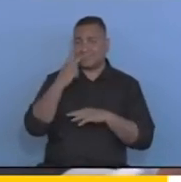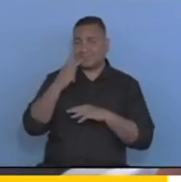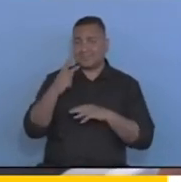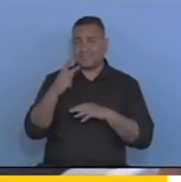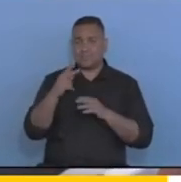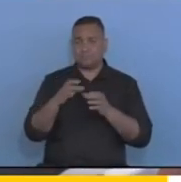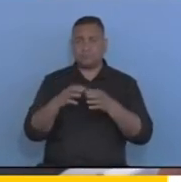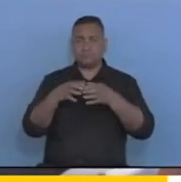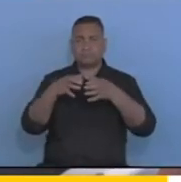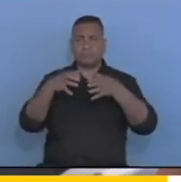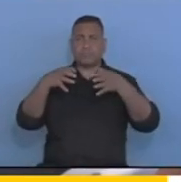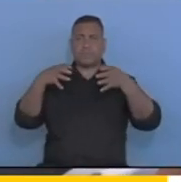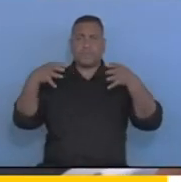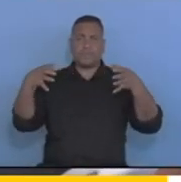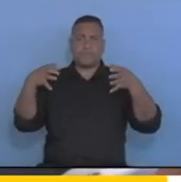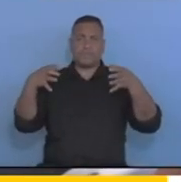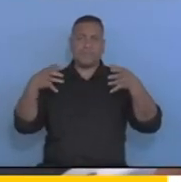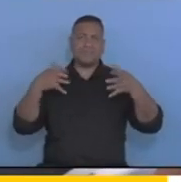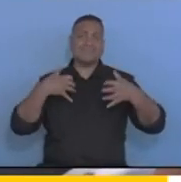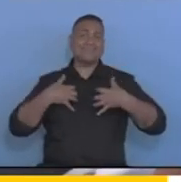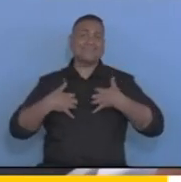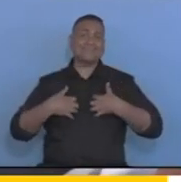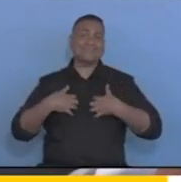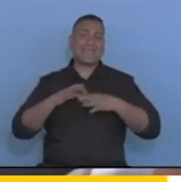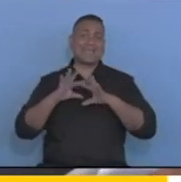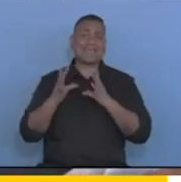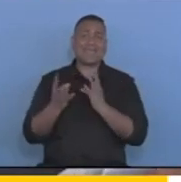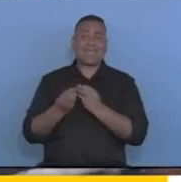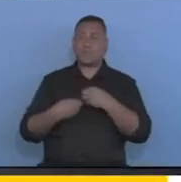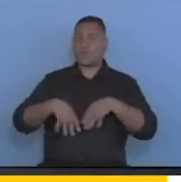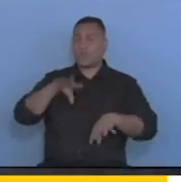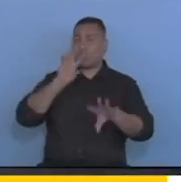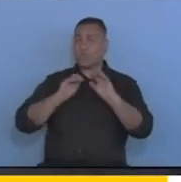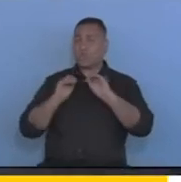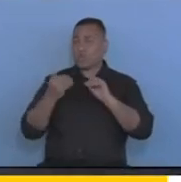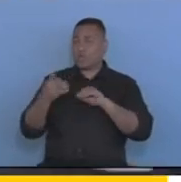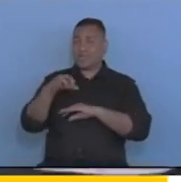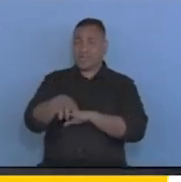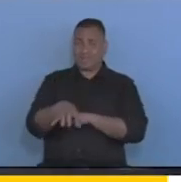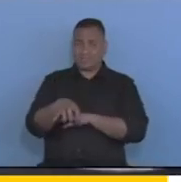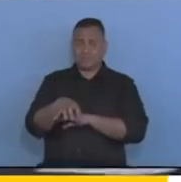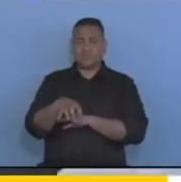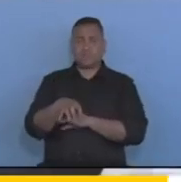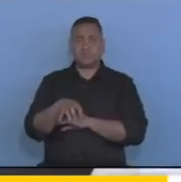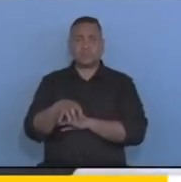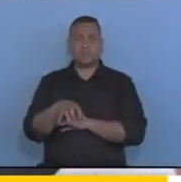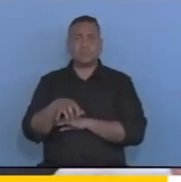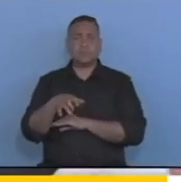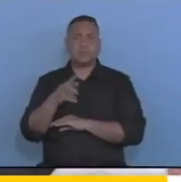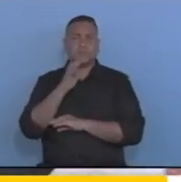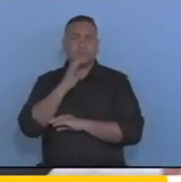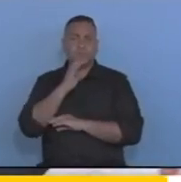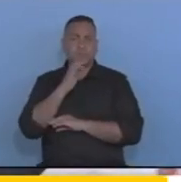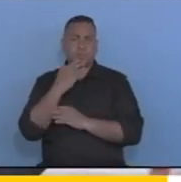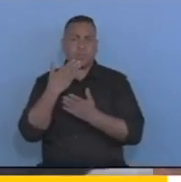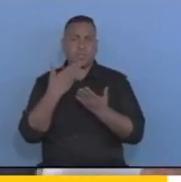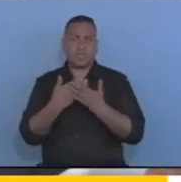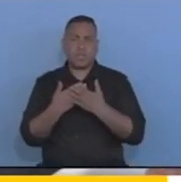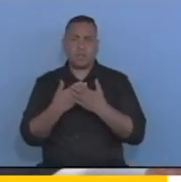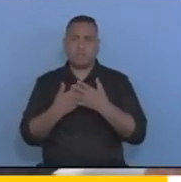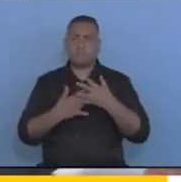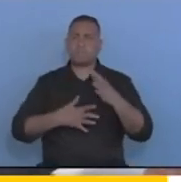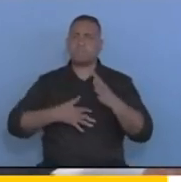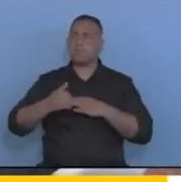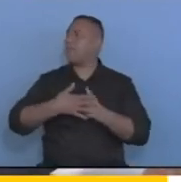very exciting, because everything that you would learn here in this campus, I mean, you could construct anything around it. Anything. You could basically